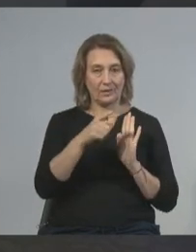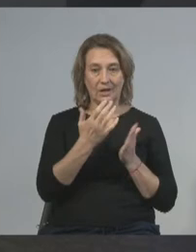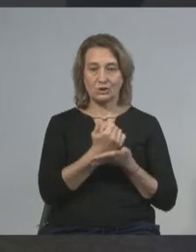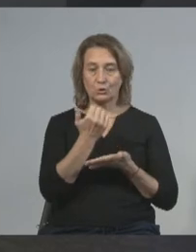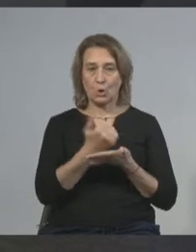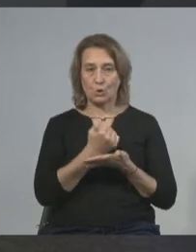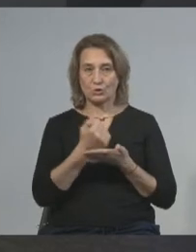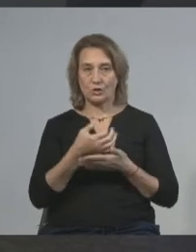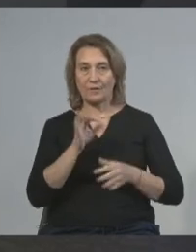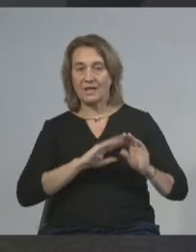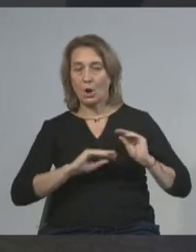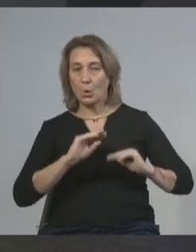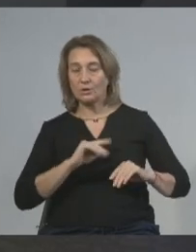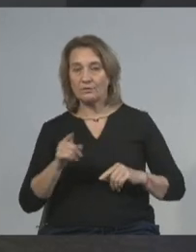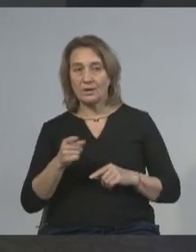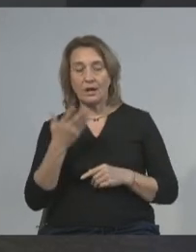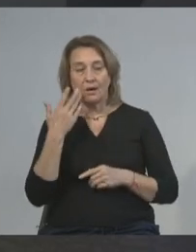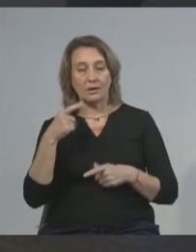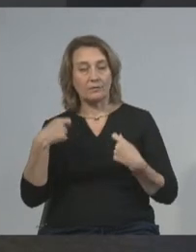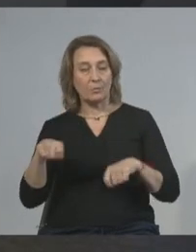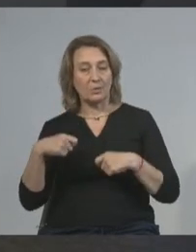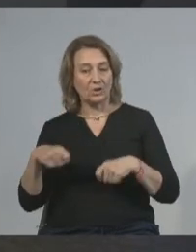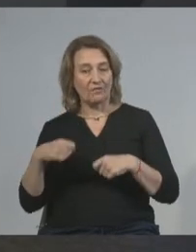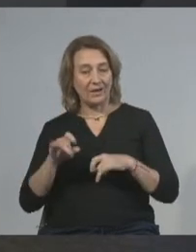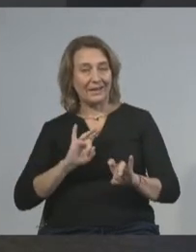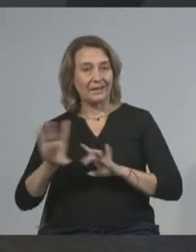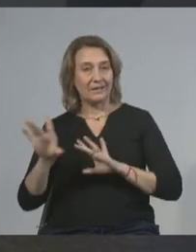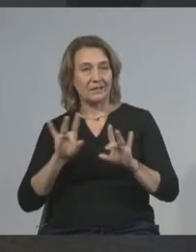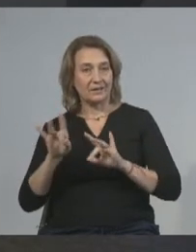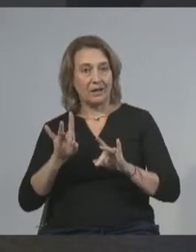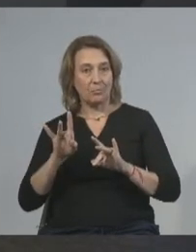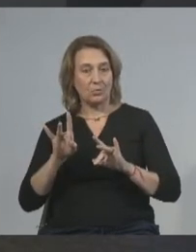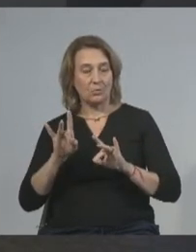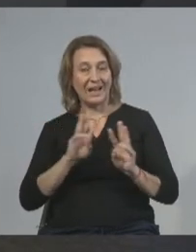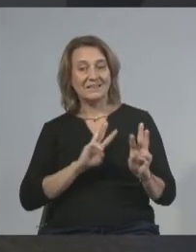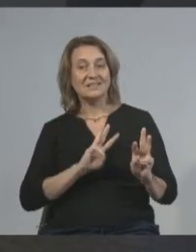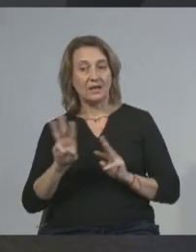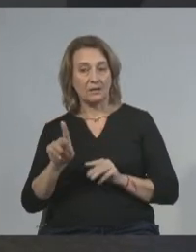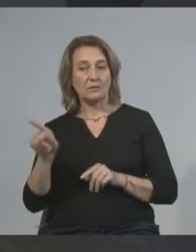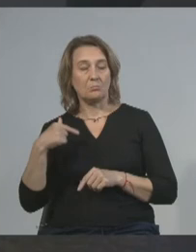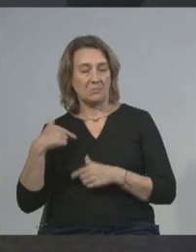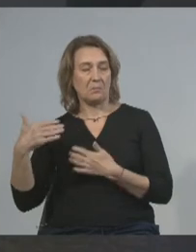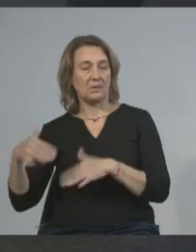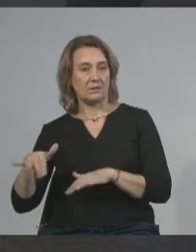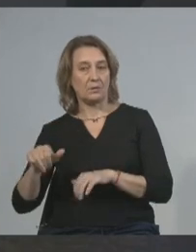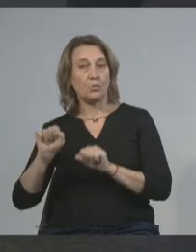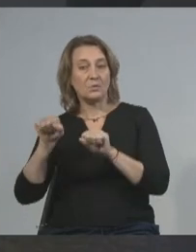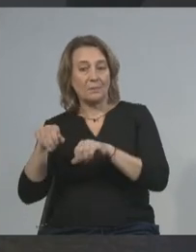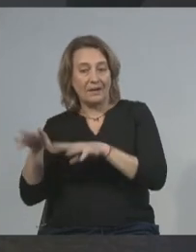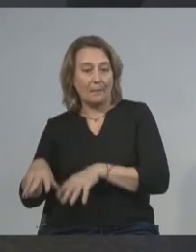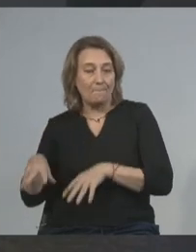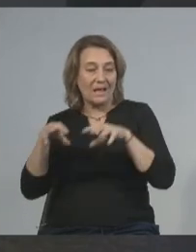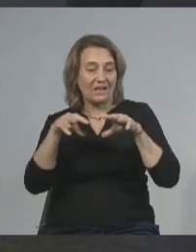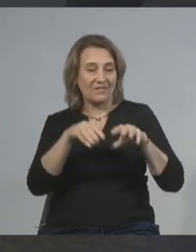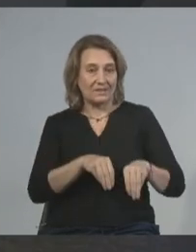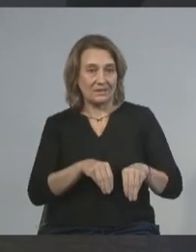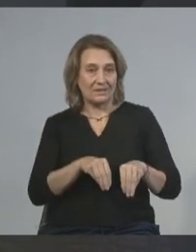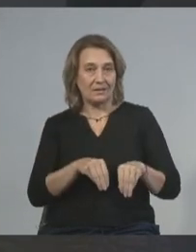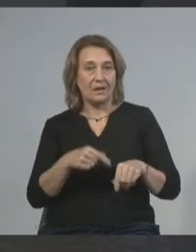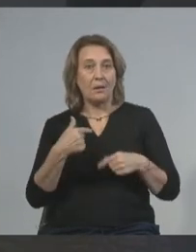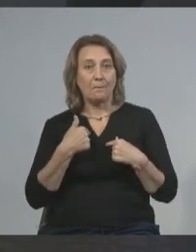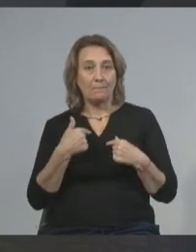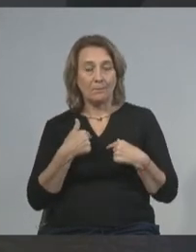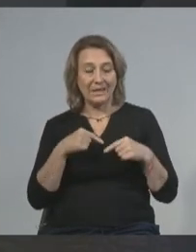no we lost of course money went because when we were selling at for the site that's where we lost but